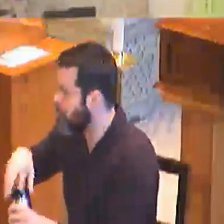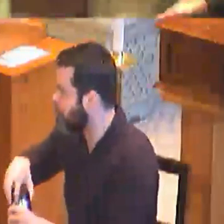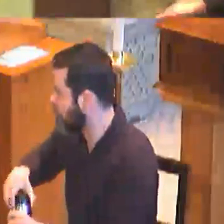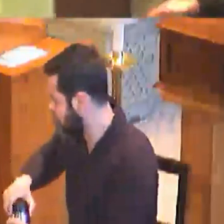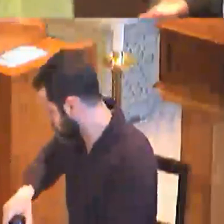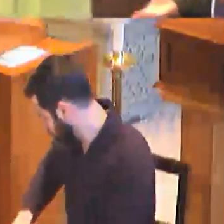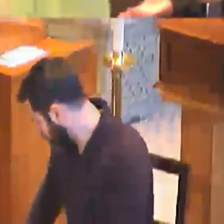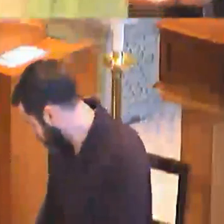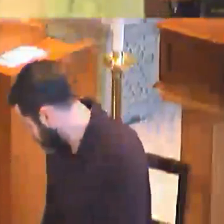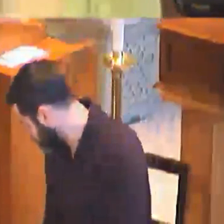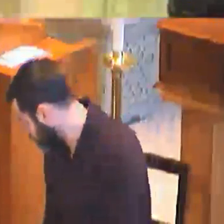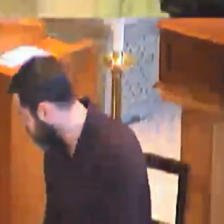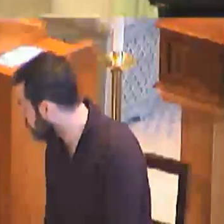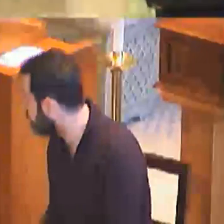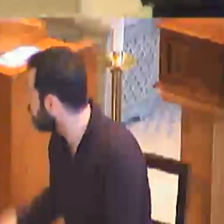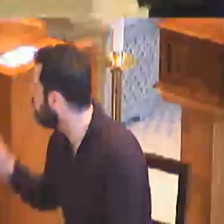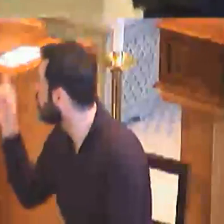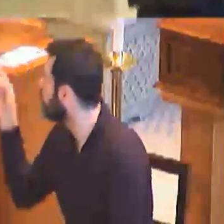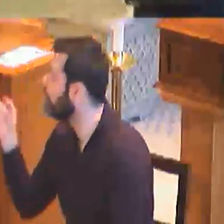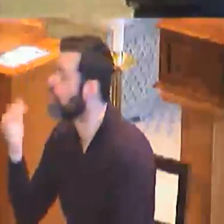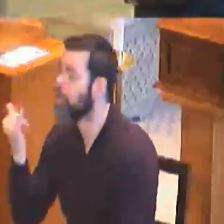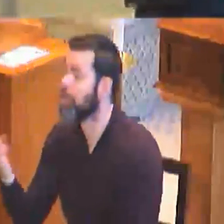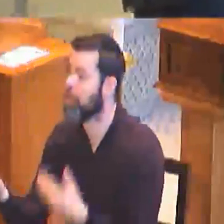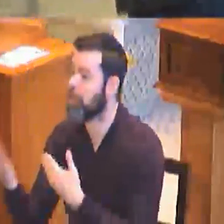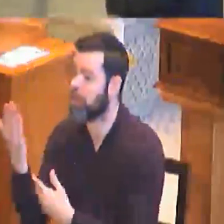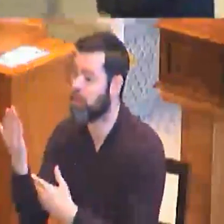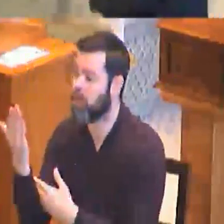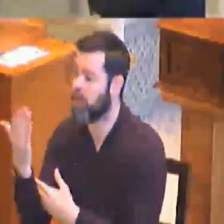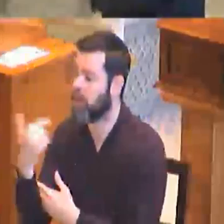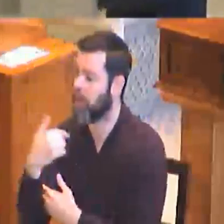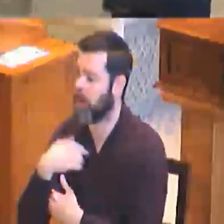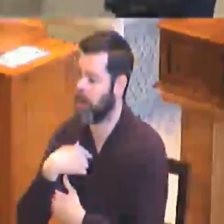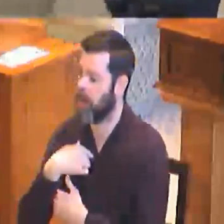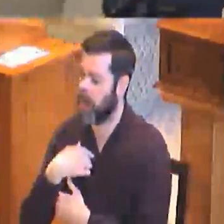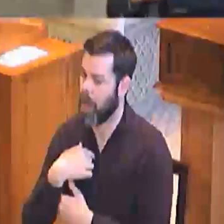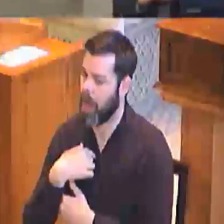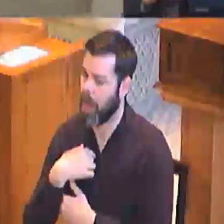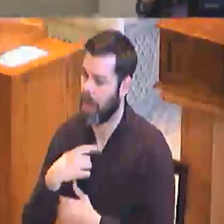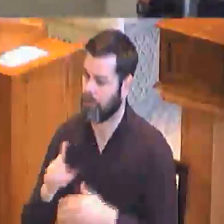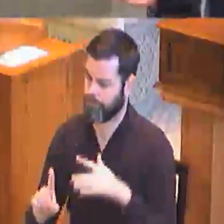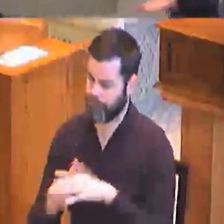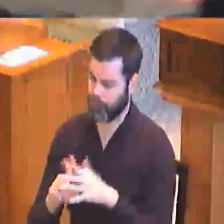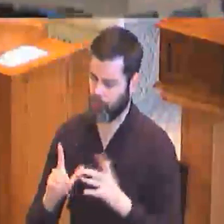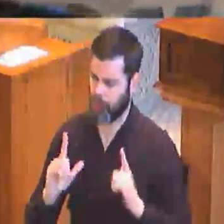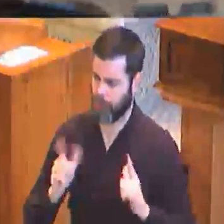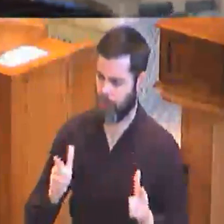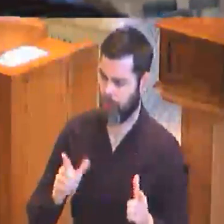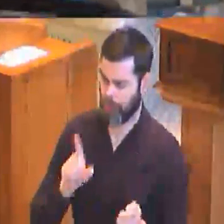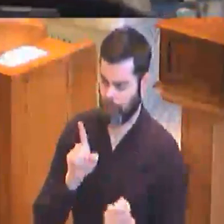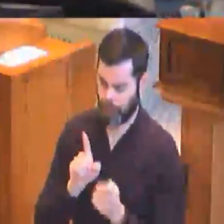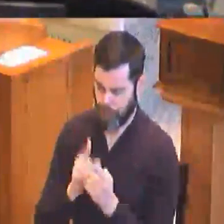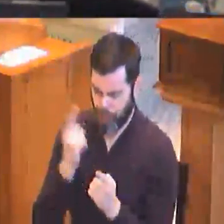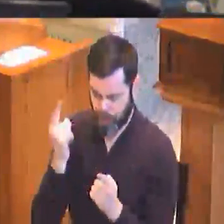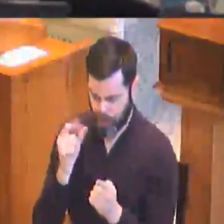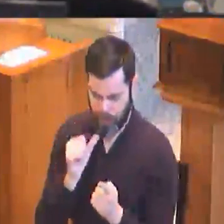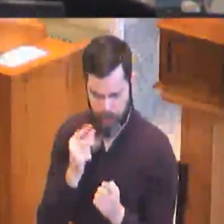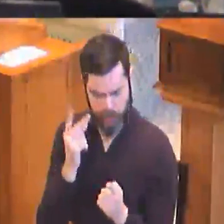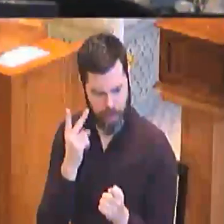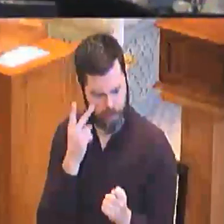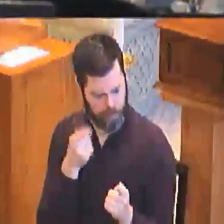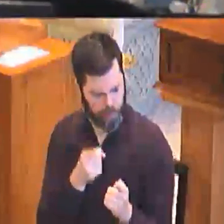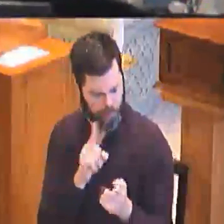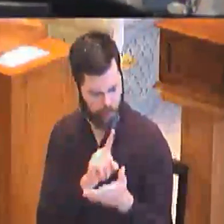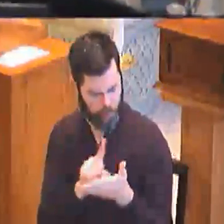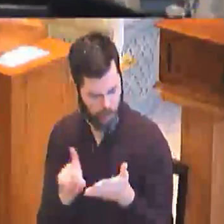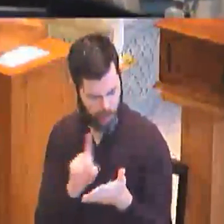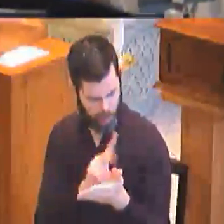So this morning, I was in the church, obviously, early on Sunday mornings, I normally do, and I ran into someone that I had not seen in a couple of weeks, and of